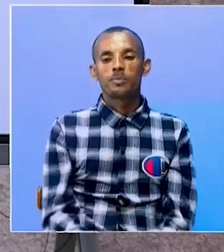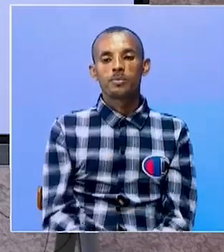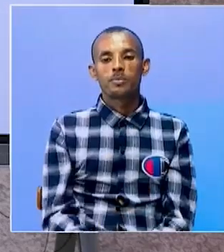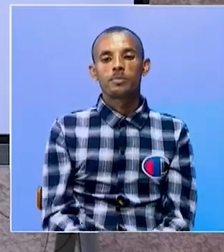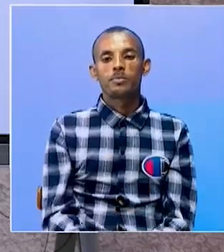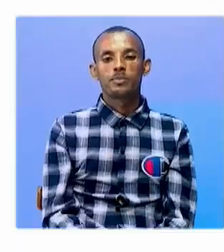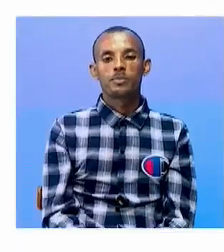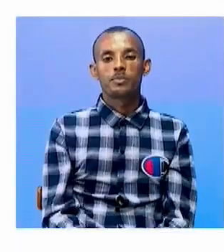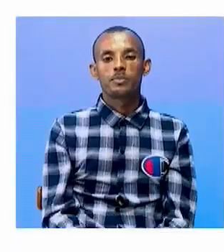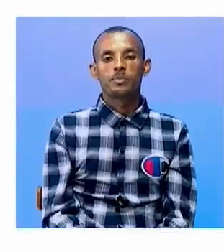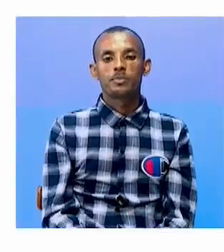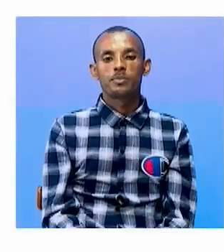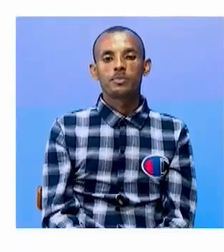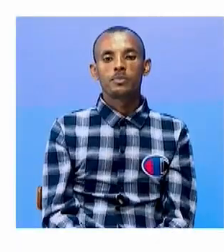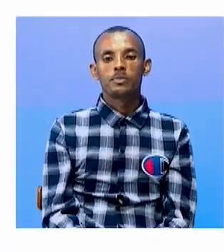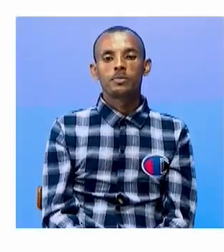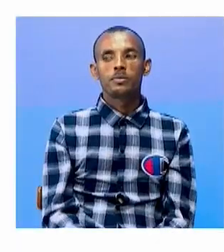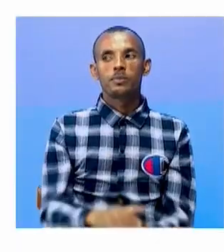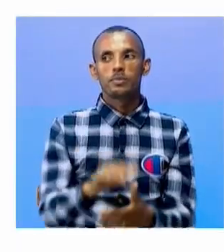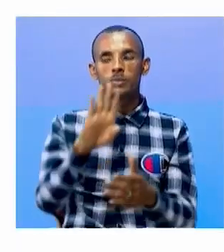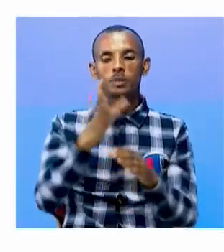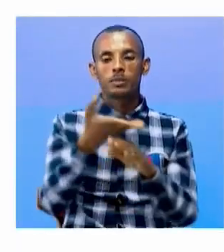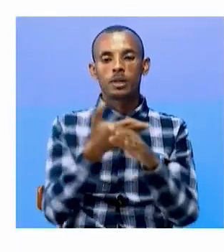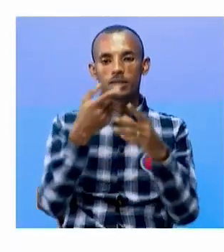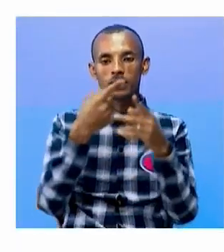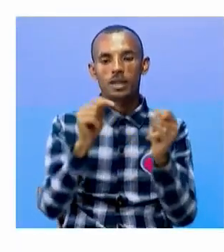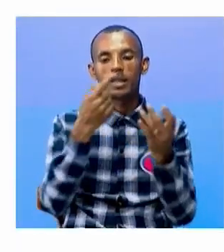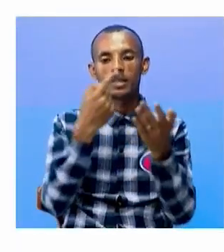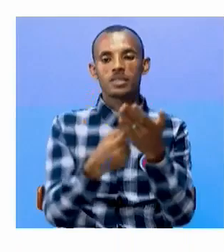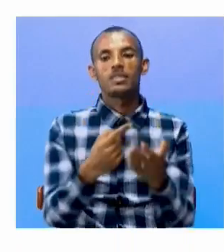B, please try to solve this one.